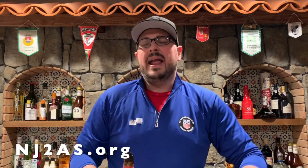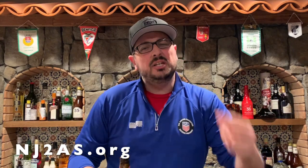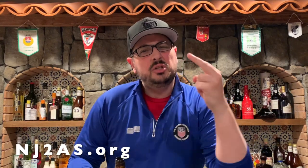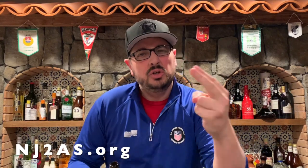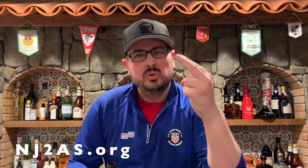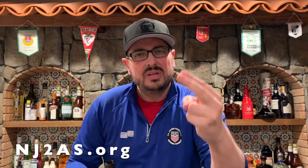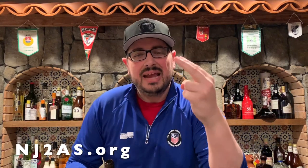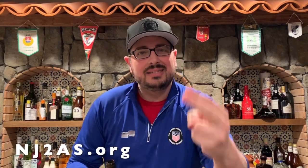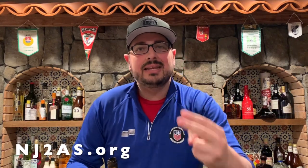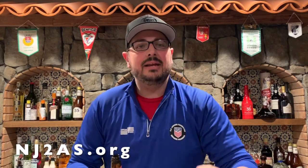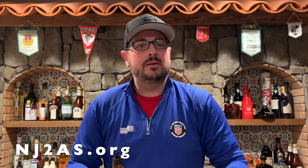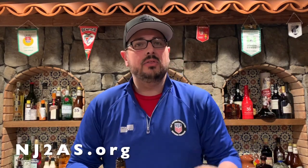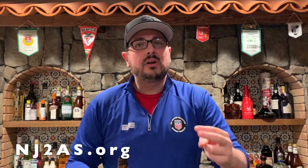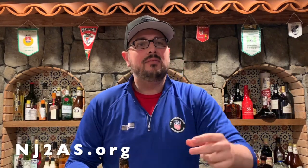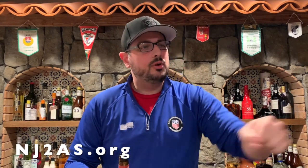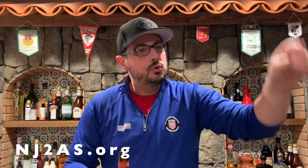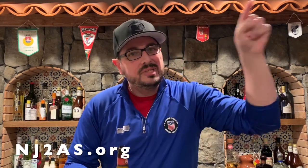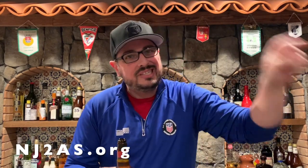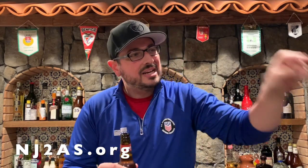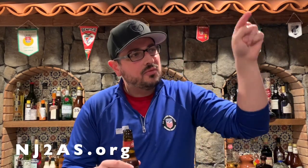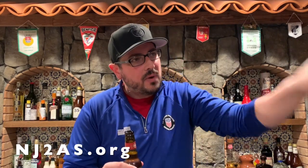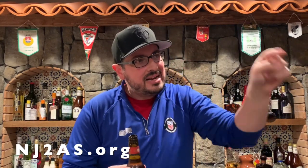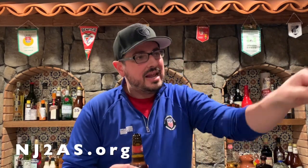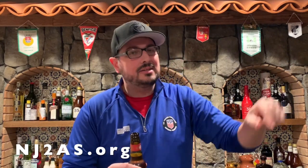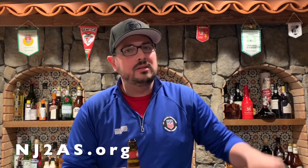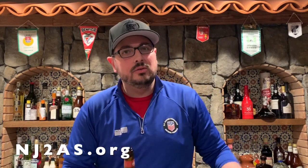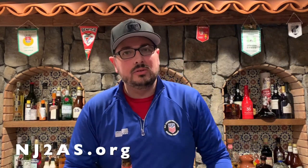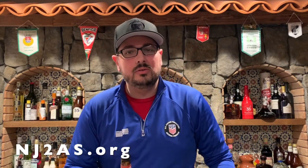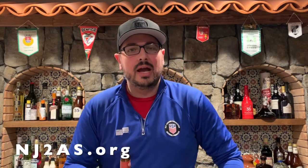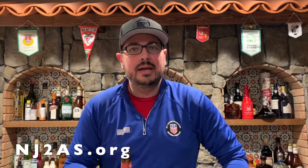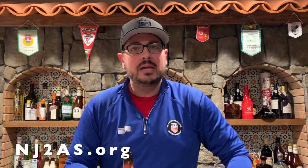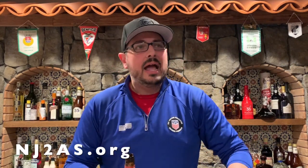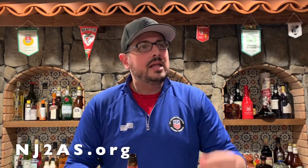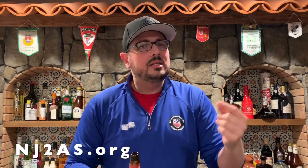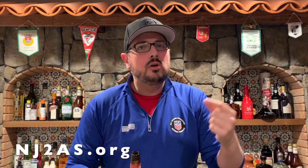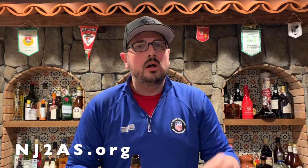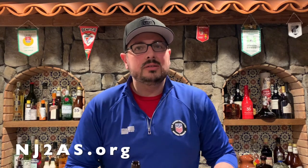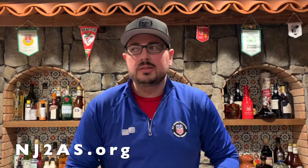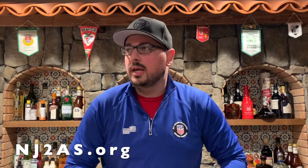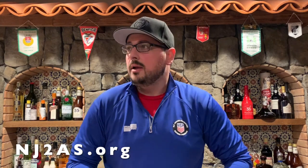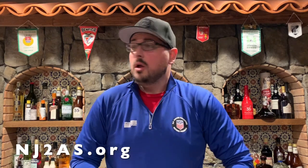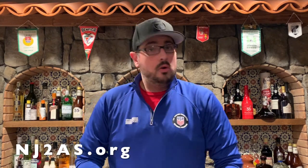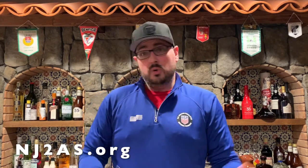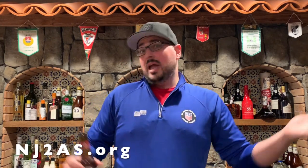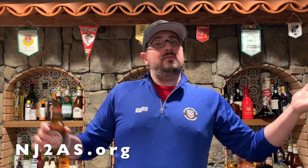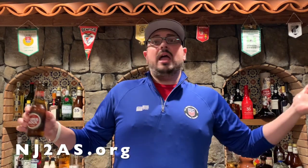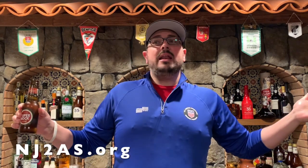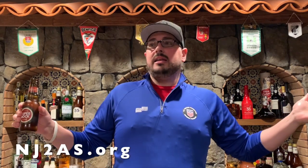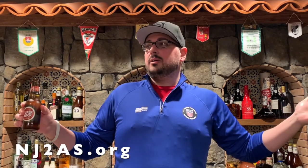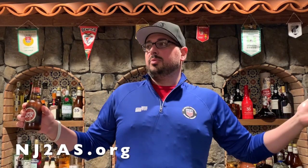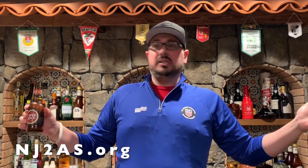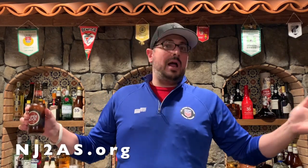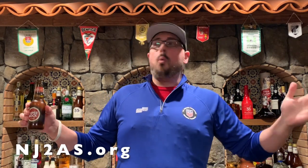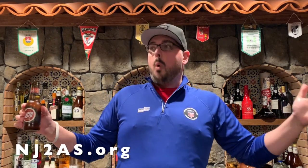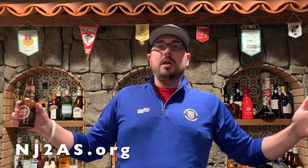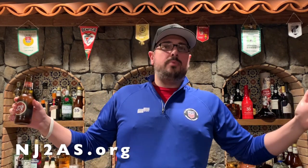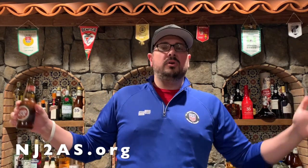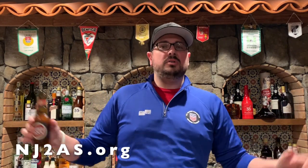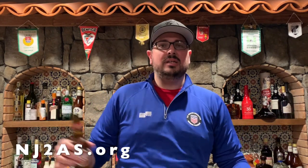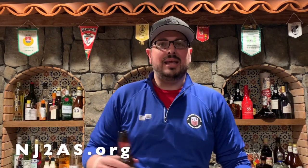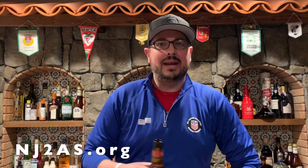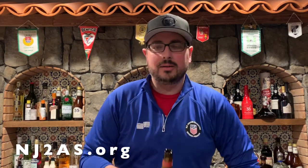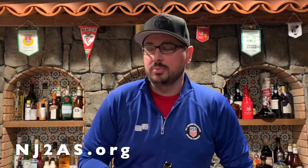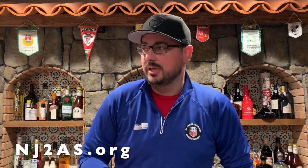we've gotten emails and calls. And 2 days later, the governor, who was sitting right next to those two guys, has the gall to say, we haven't had any complaints. Not